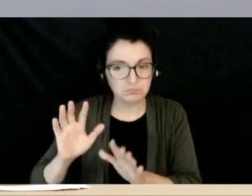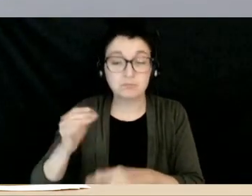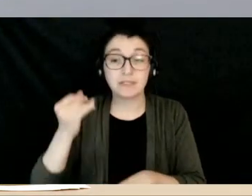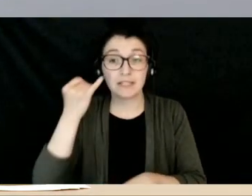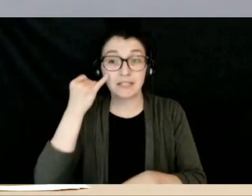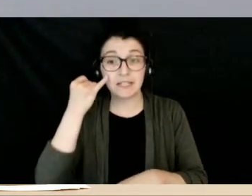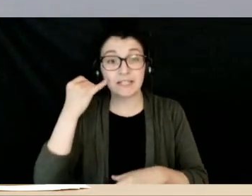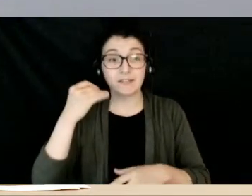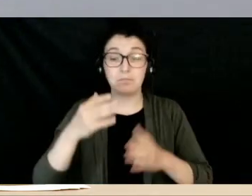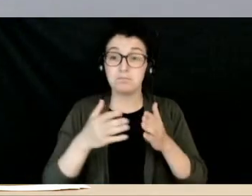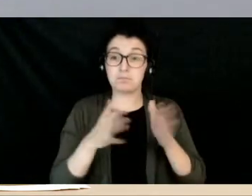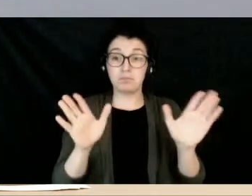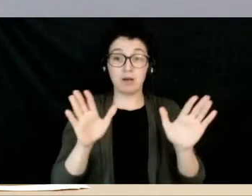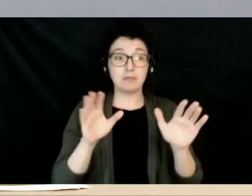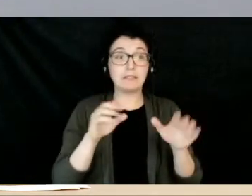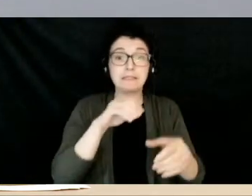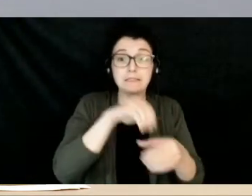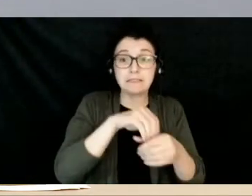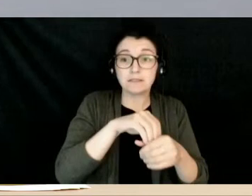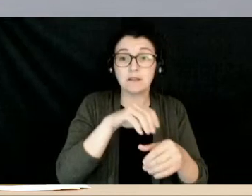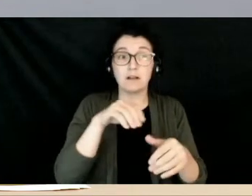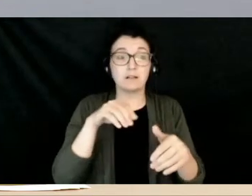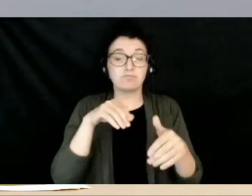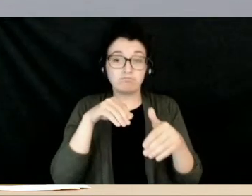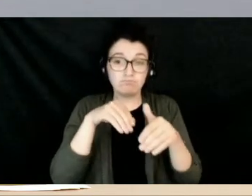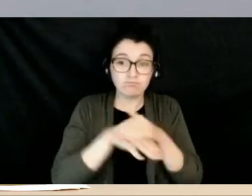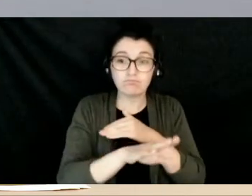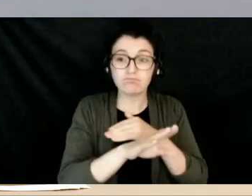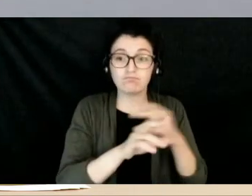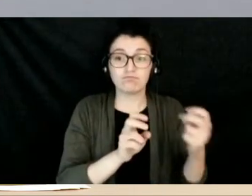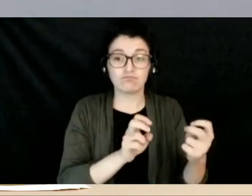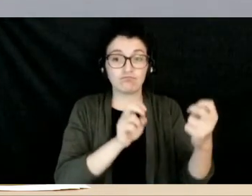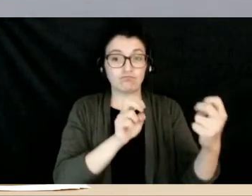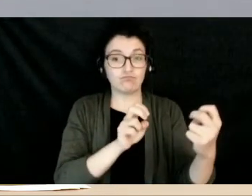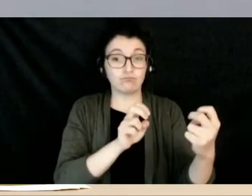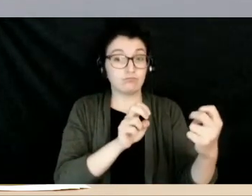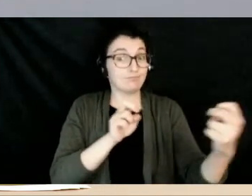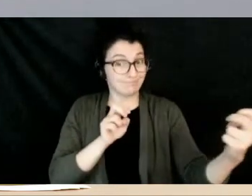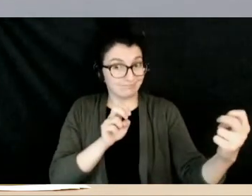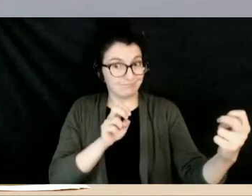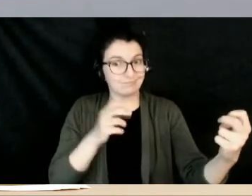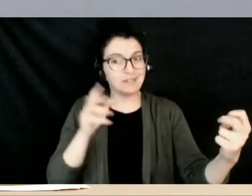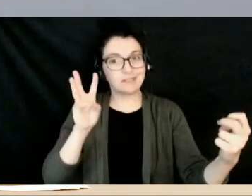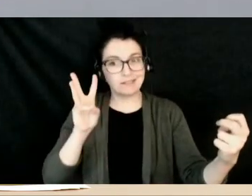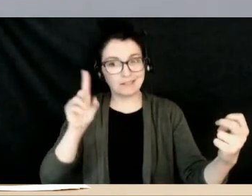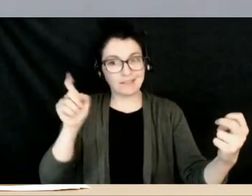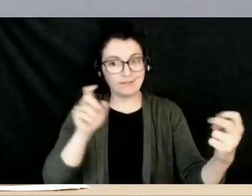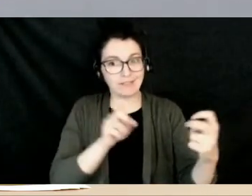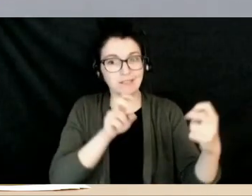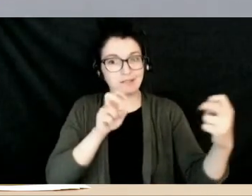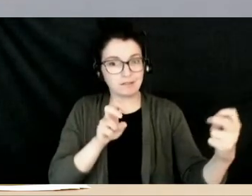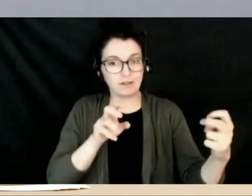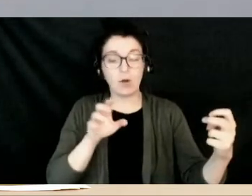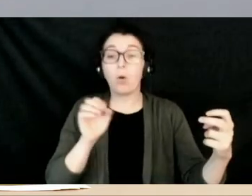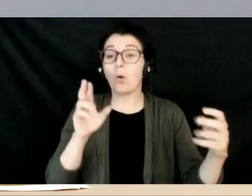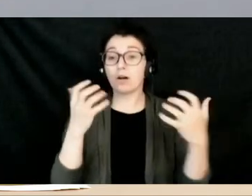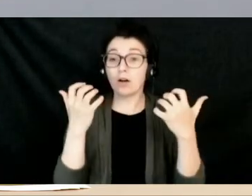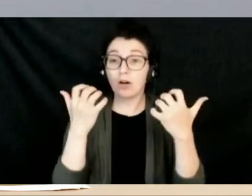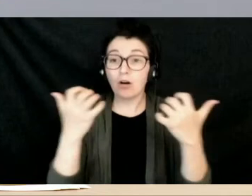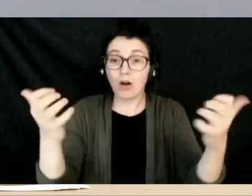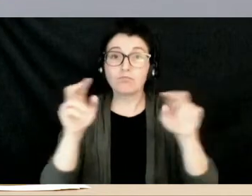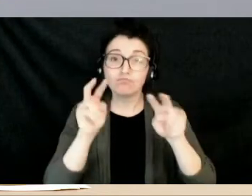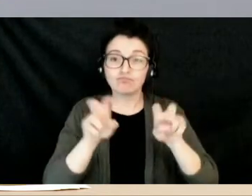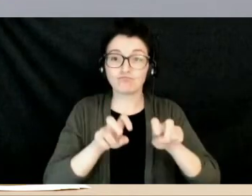public places when individuals are seated physically distant from each other, such as when watching a performance or attending a worship